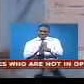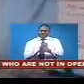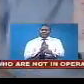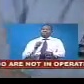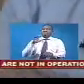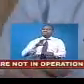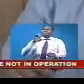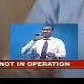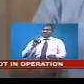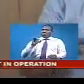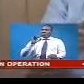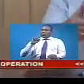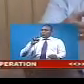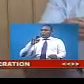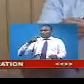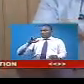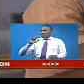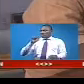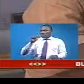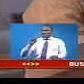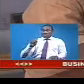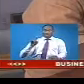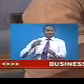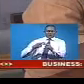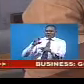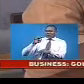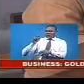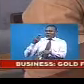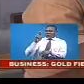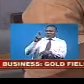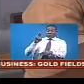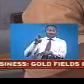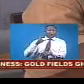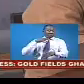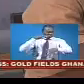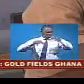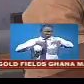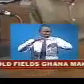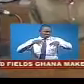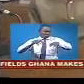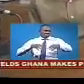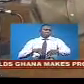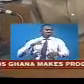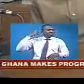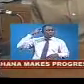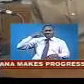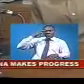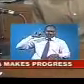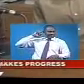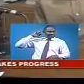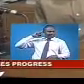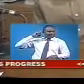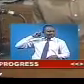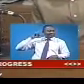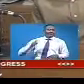3 years. The chief executive officer of Interplast Ghana Limited, Arthur Hubert, explains the rationale for the sponsorship and